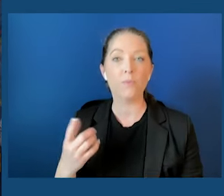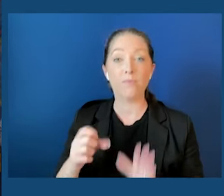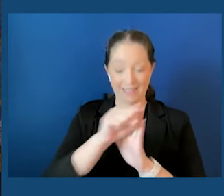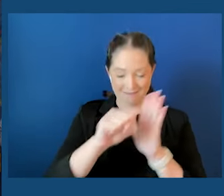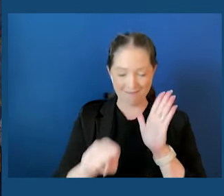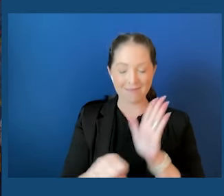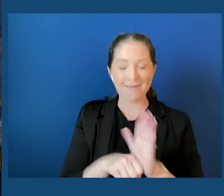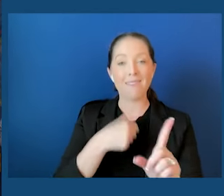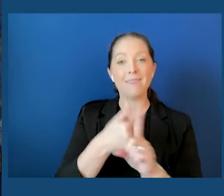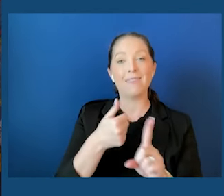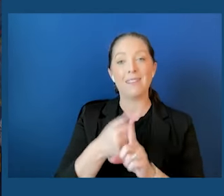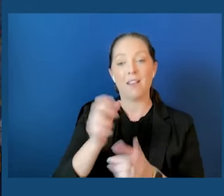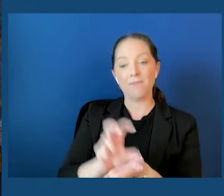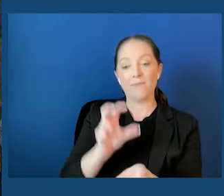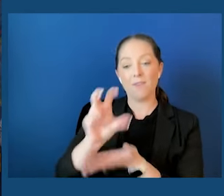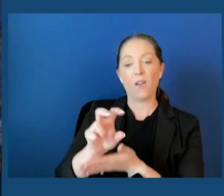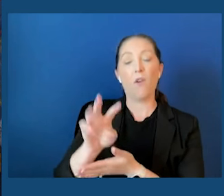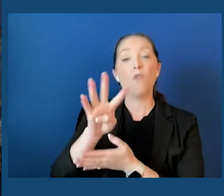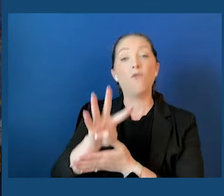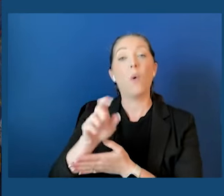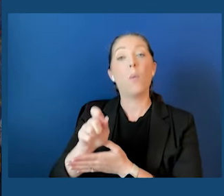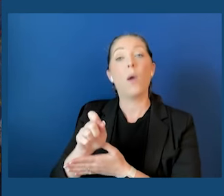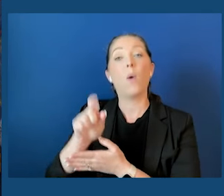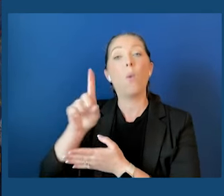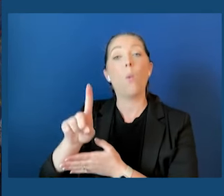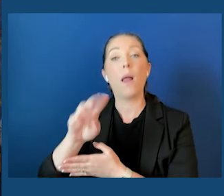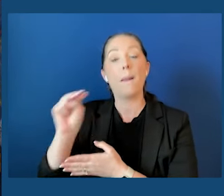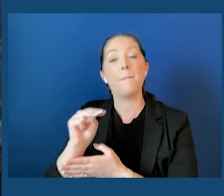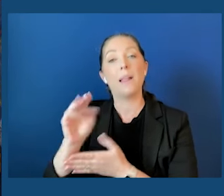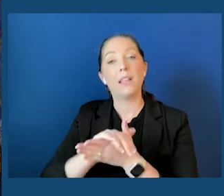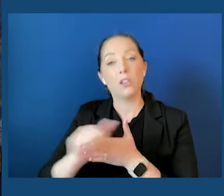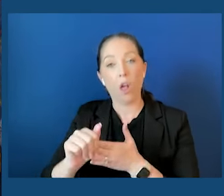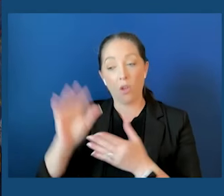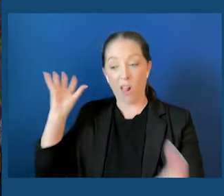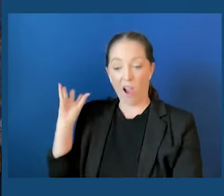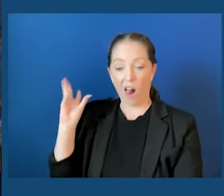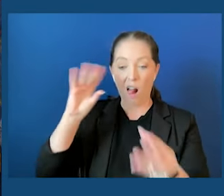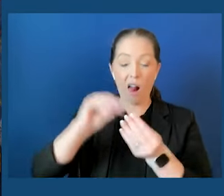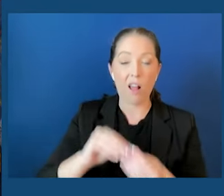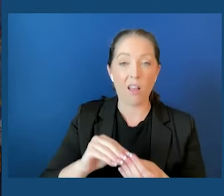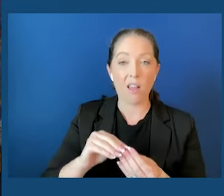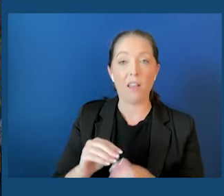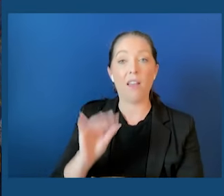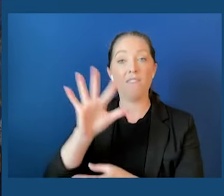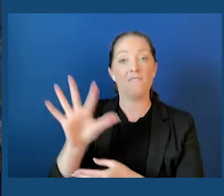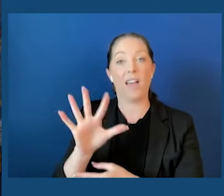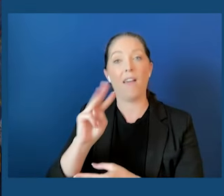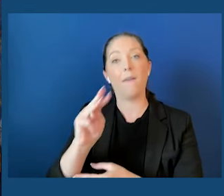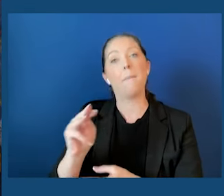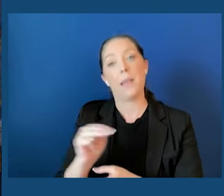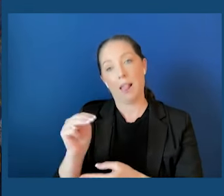an additional $4.1 million, bringing the total state share to $5 million.